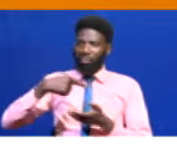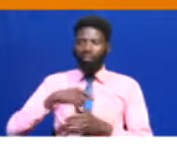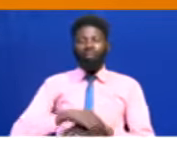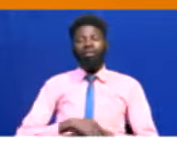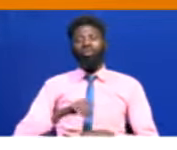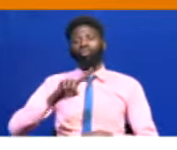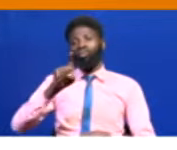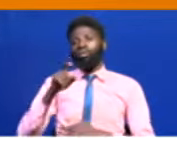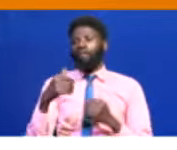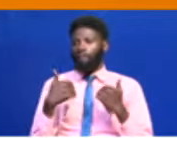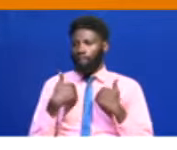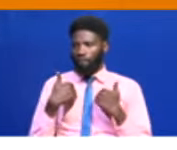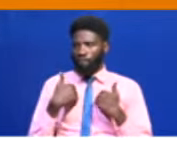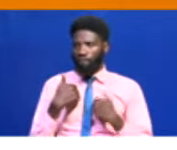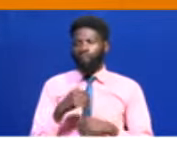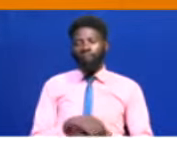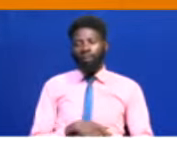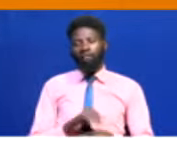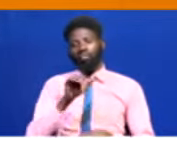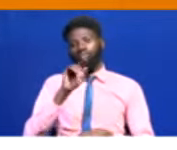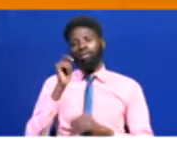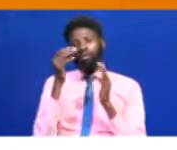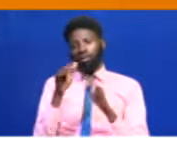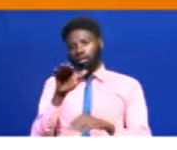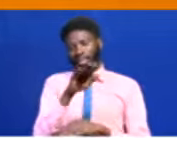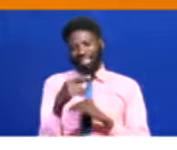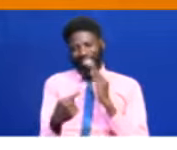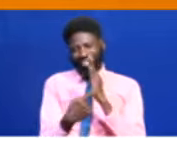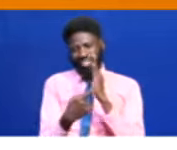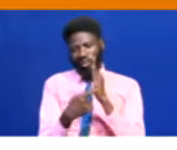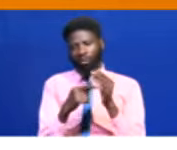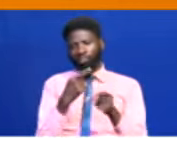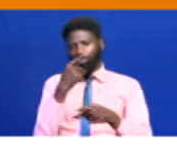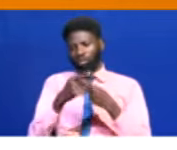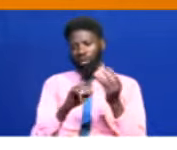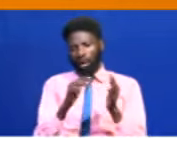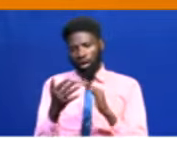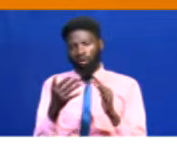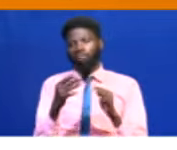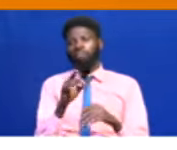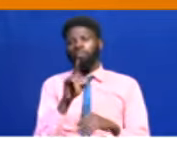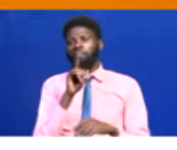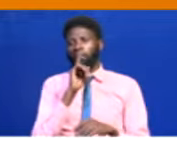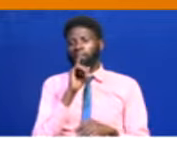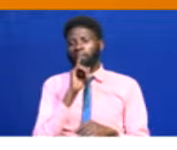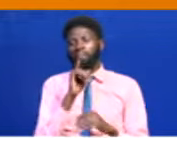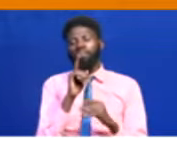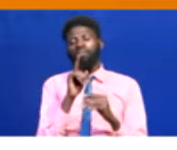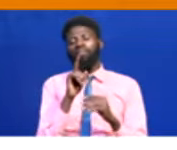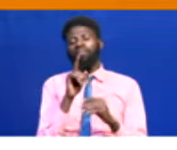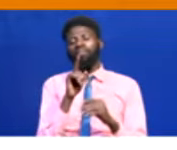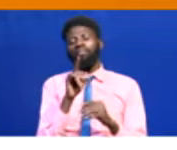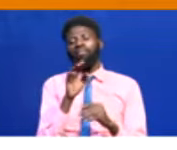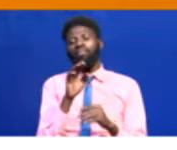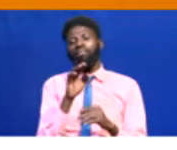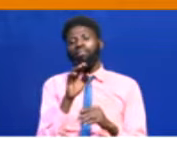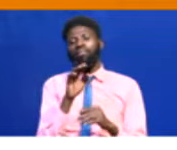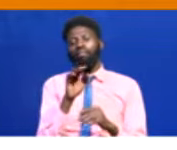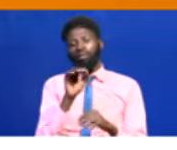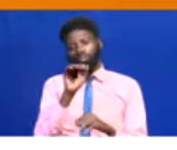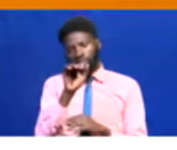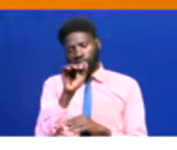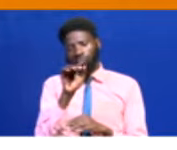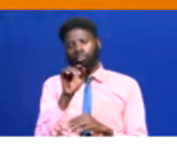question that we have been posing to Kenyans on matters of digitization. How then, adequately and candidly, sir,